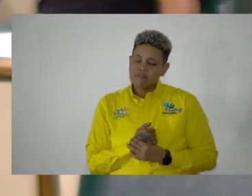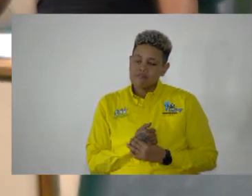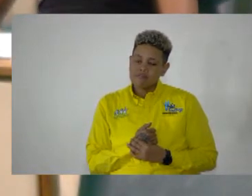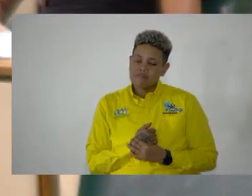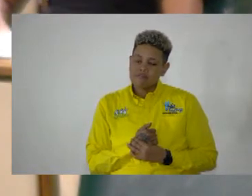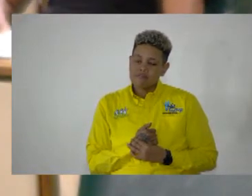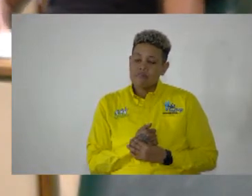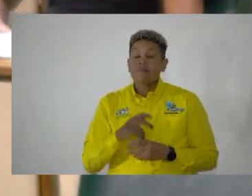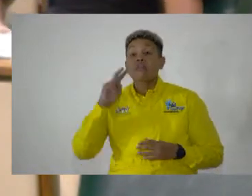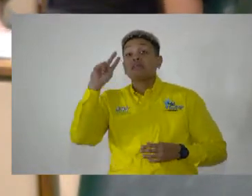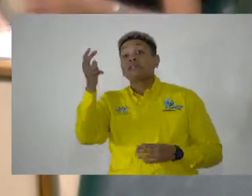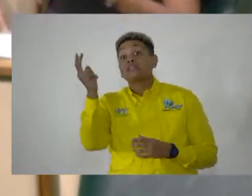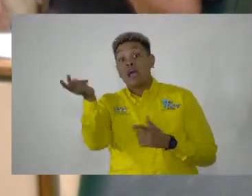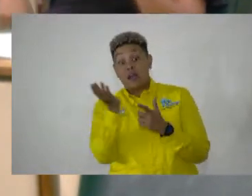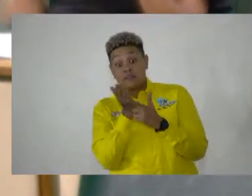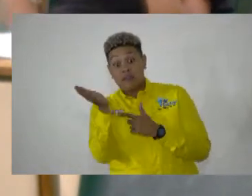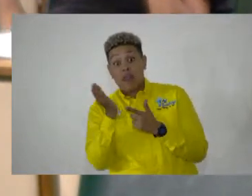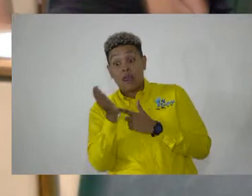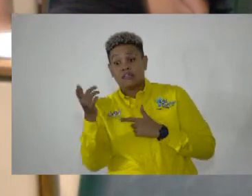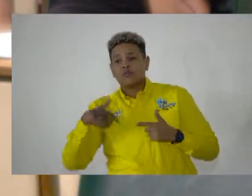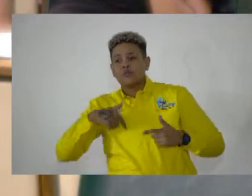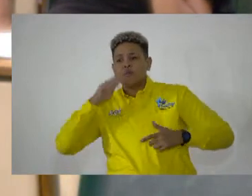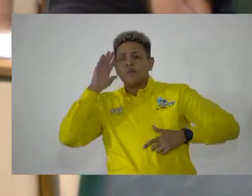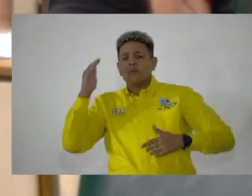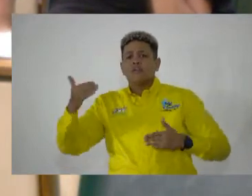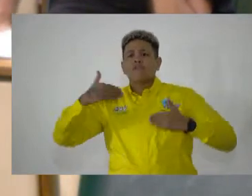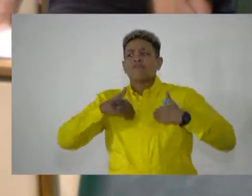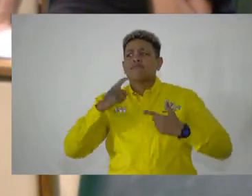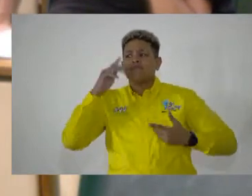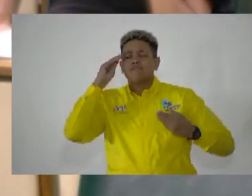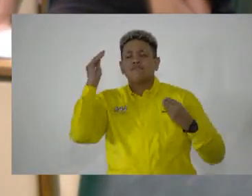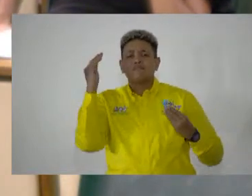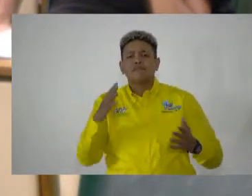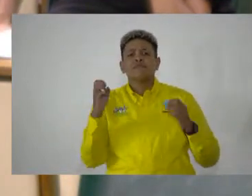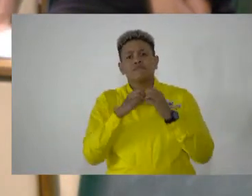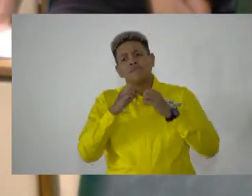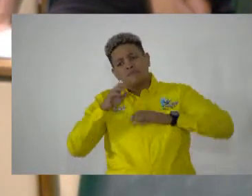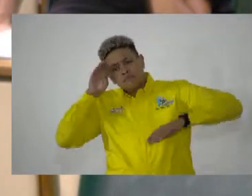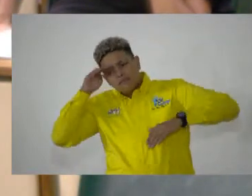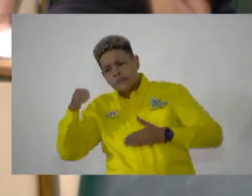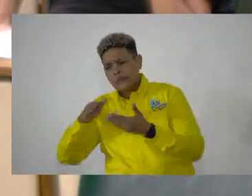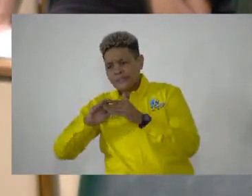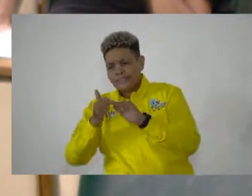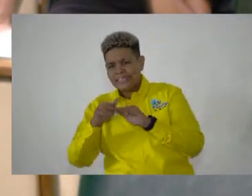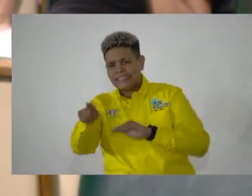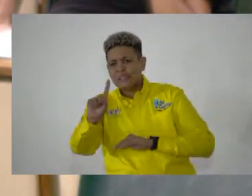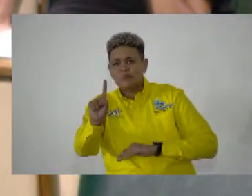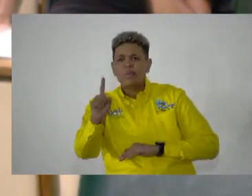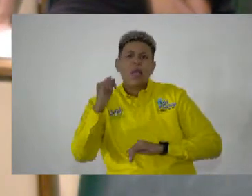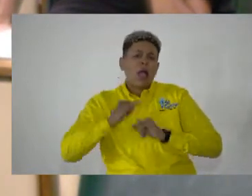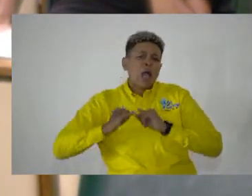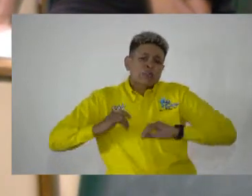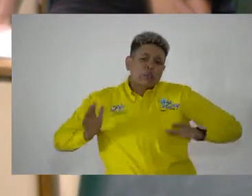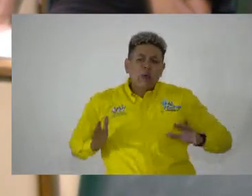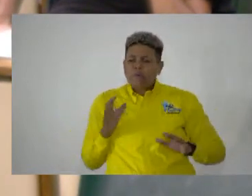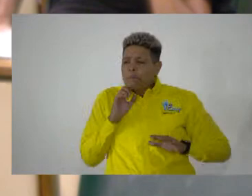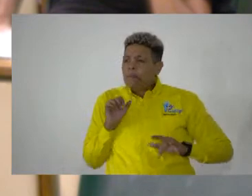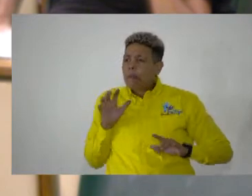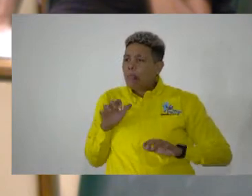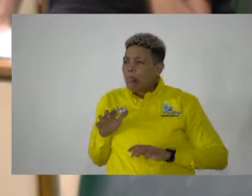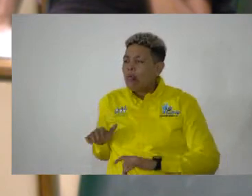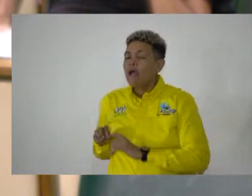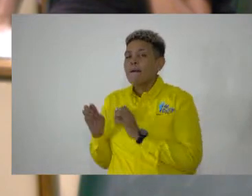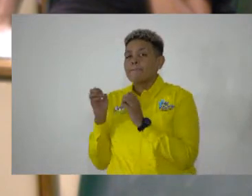In the second phase, we will have, as I say, greater focus and possibly greater